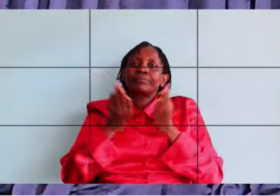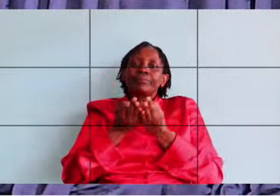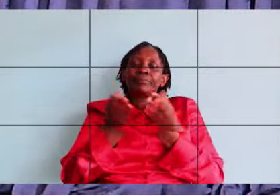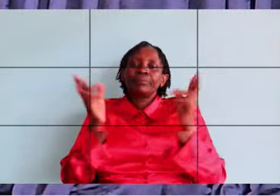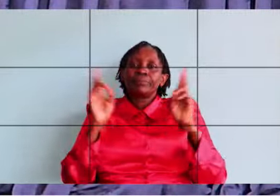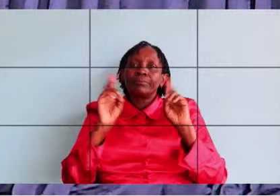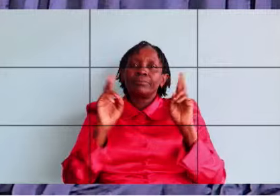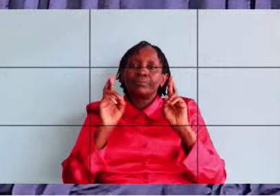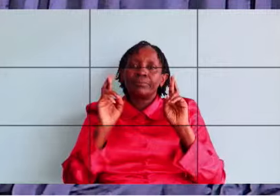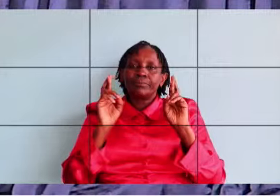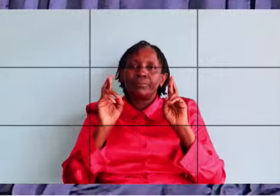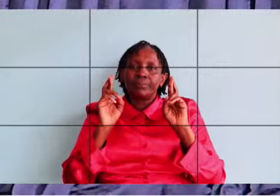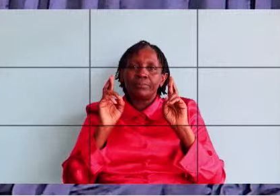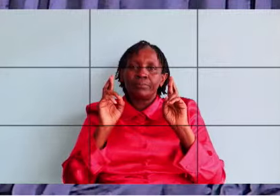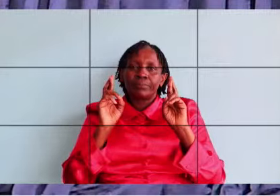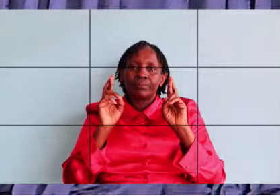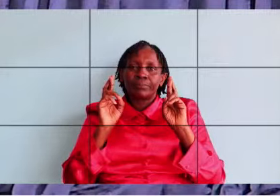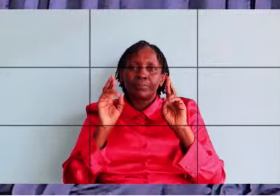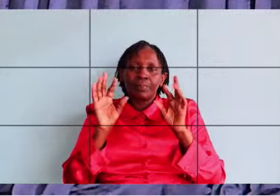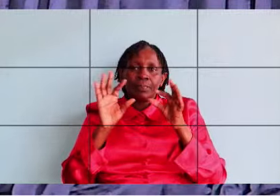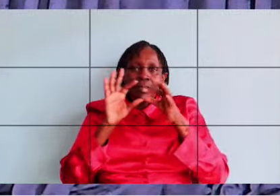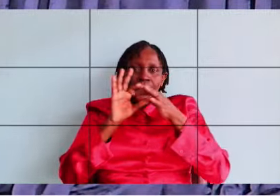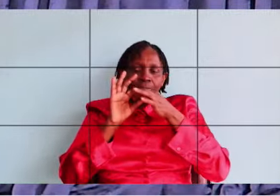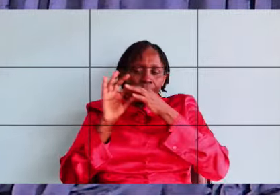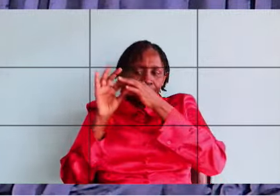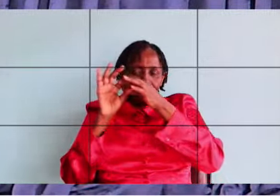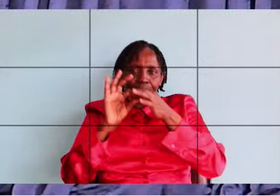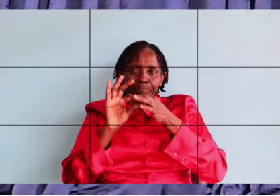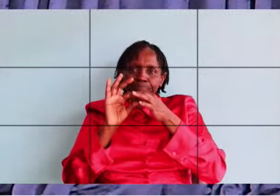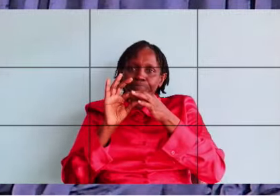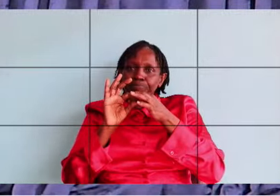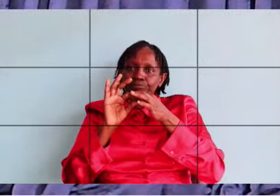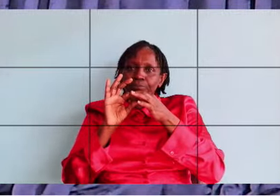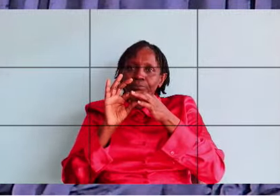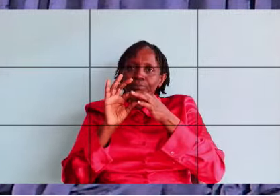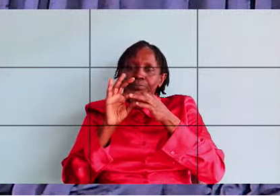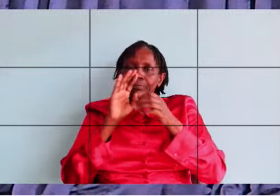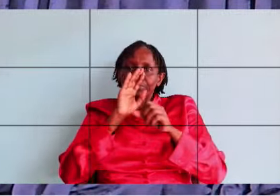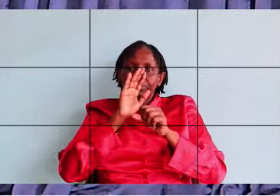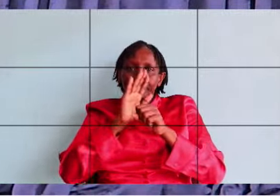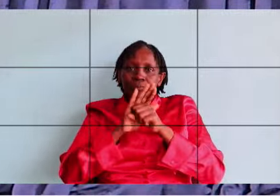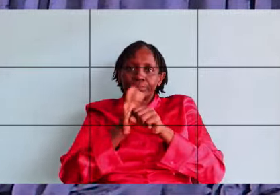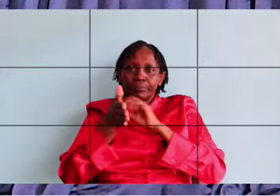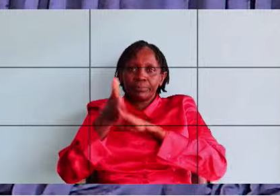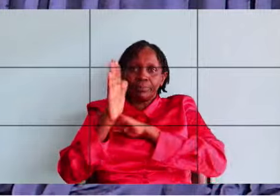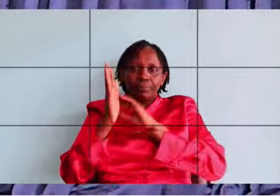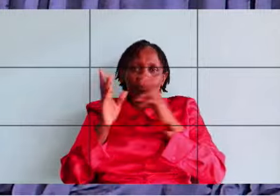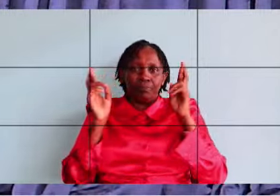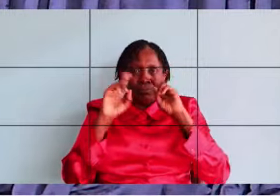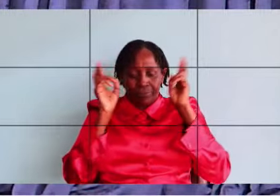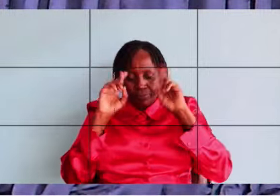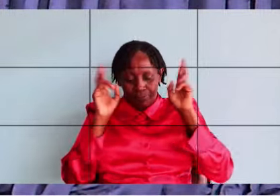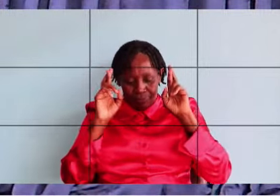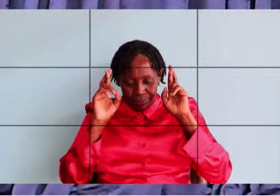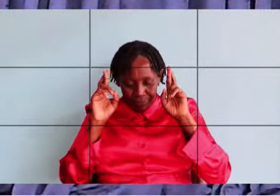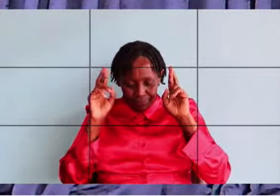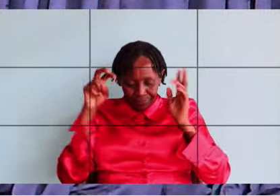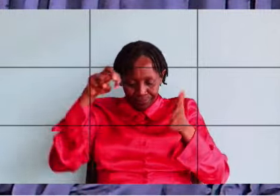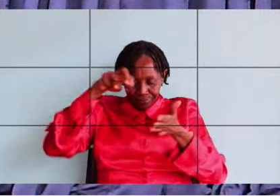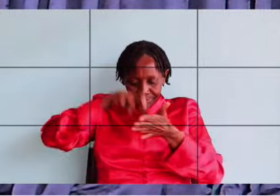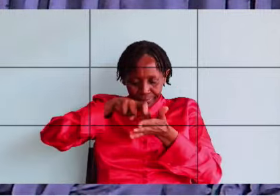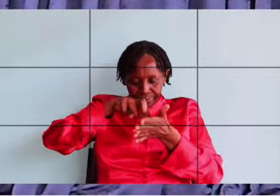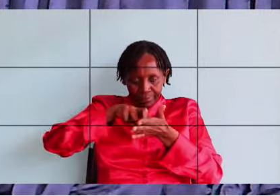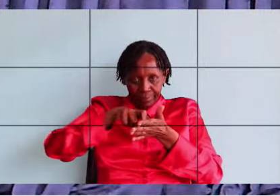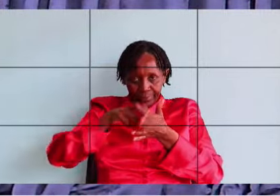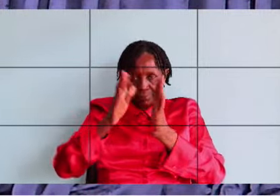individually and corporately to take on the promise of God. We are ready to go on our knees and tell God, renew